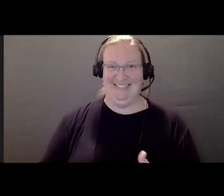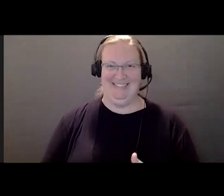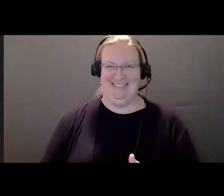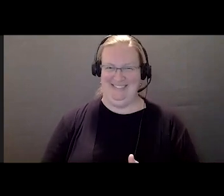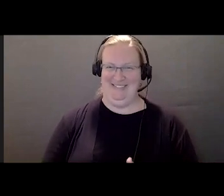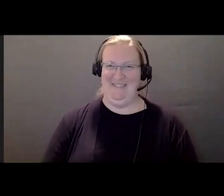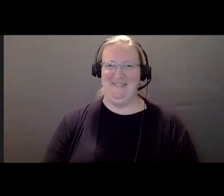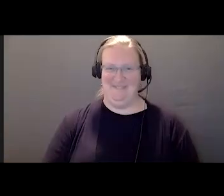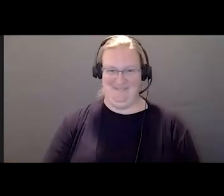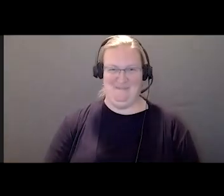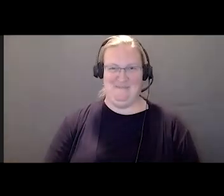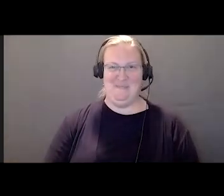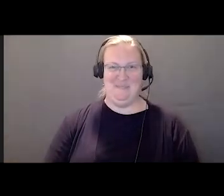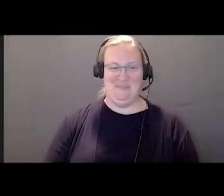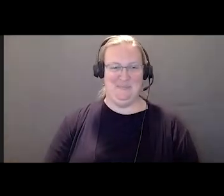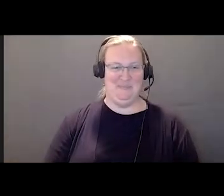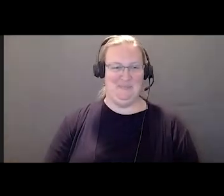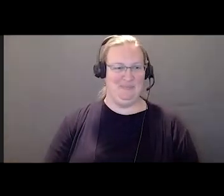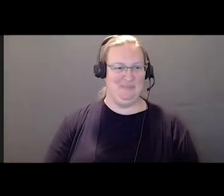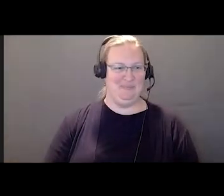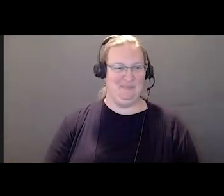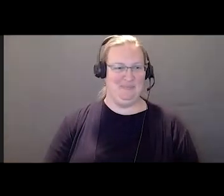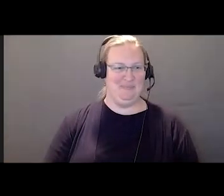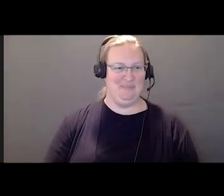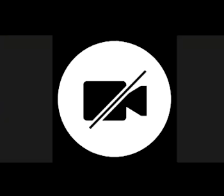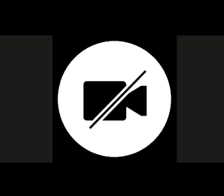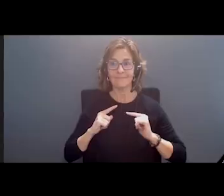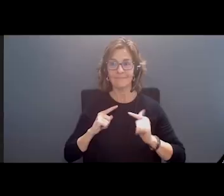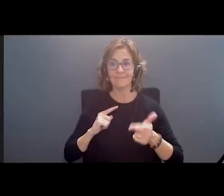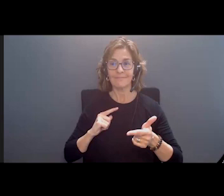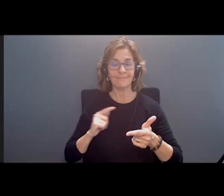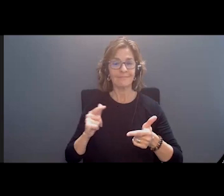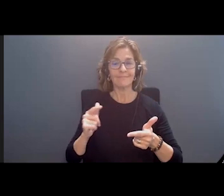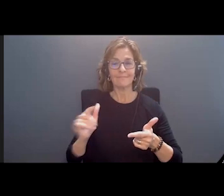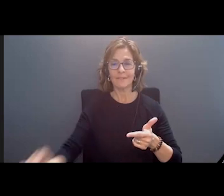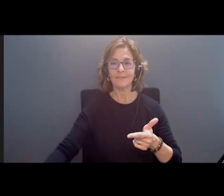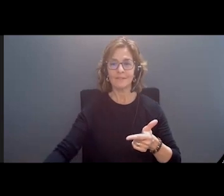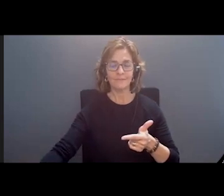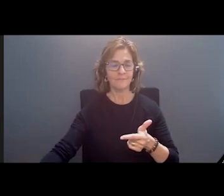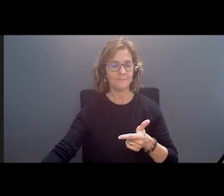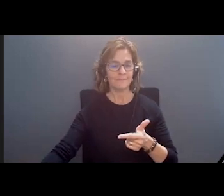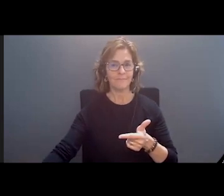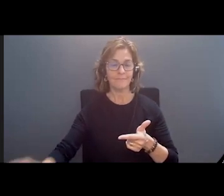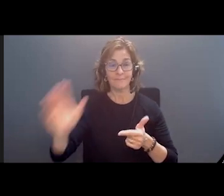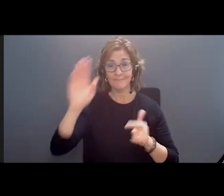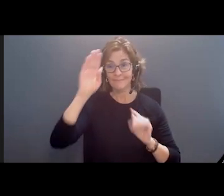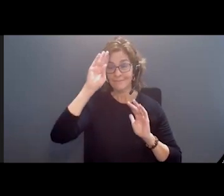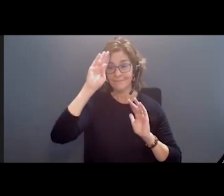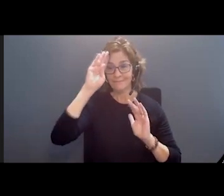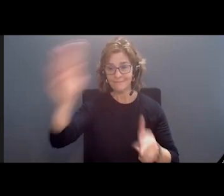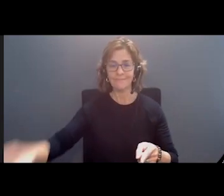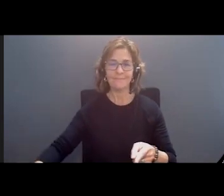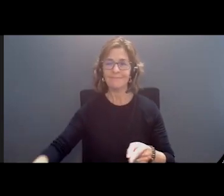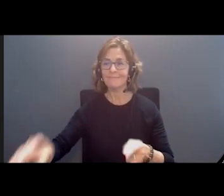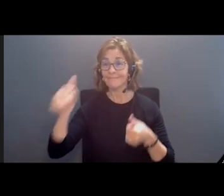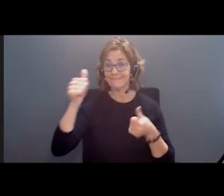abilities. It exposed me to new creative concepts in baking and provided me with